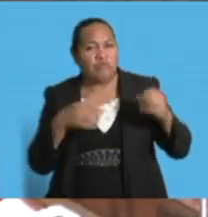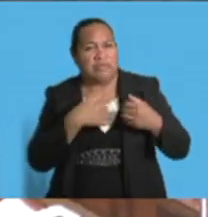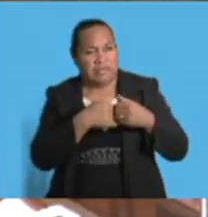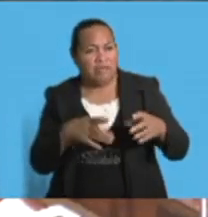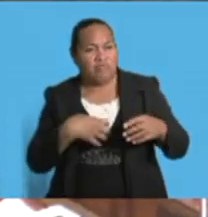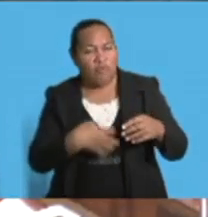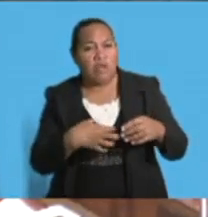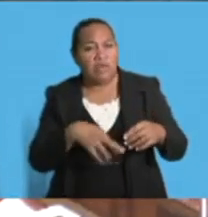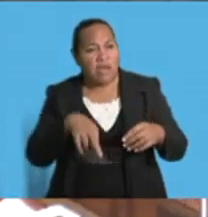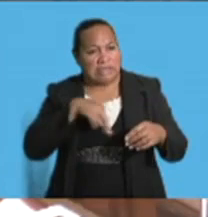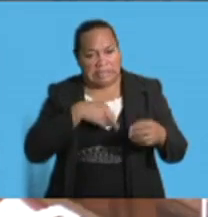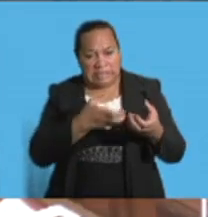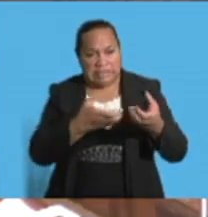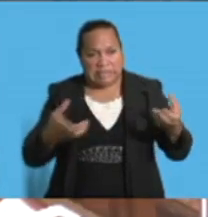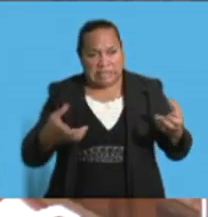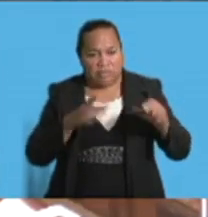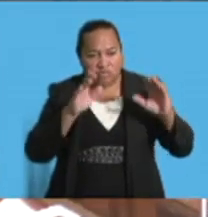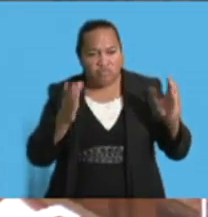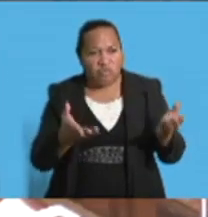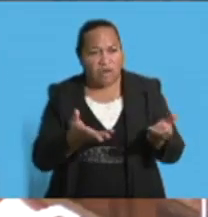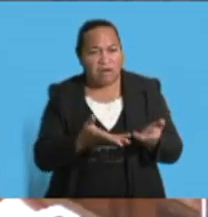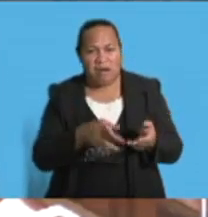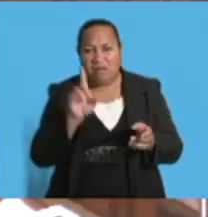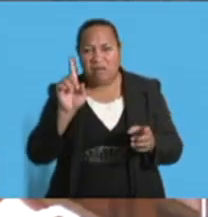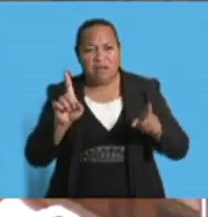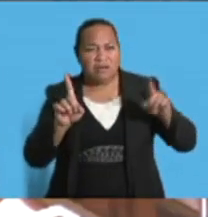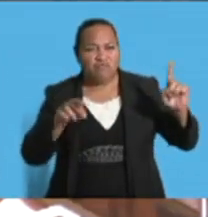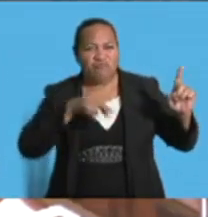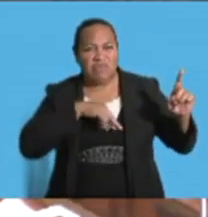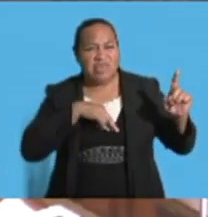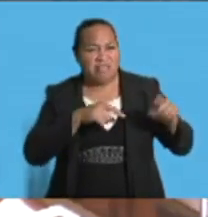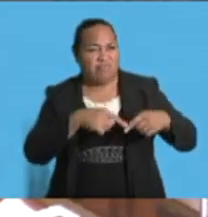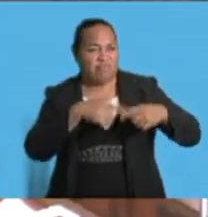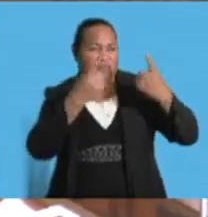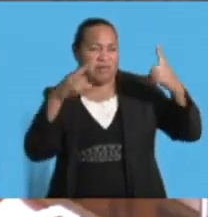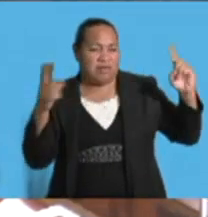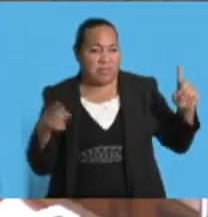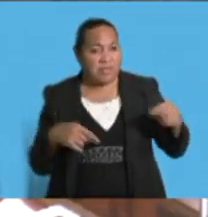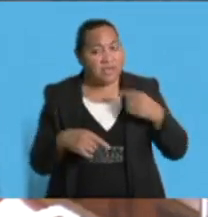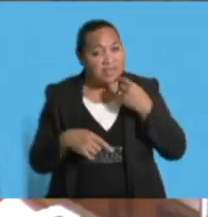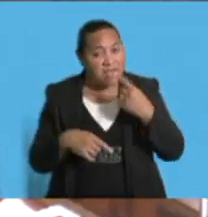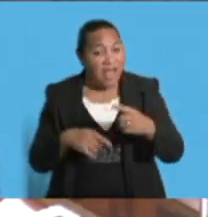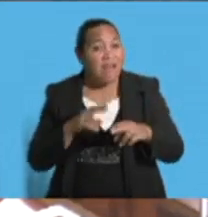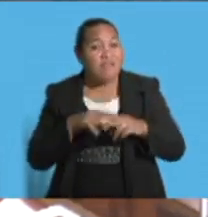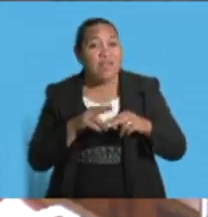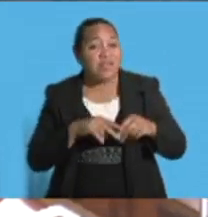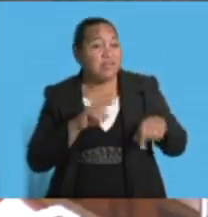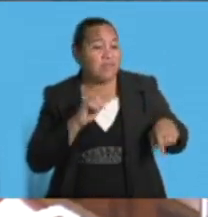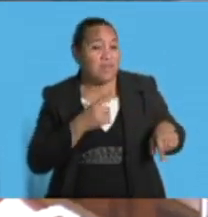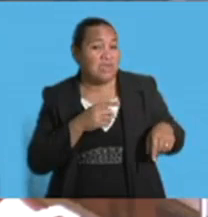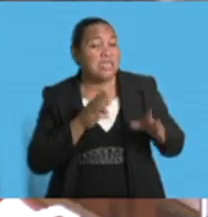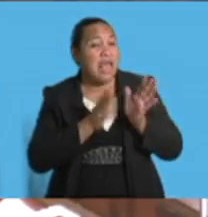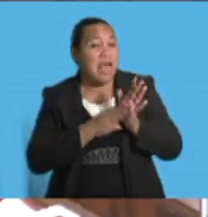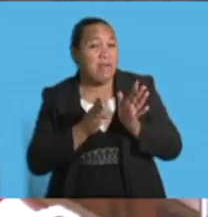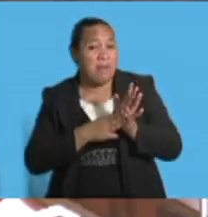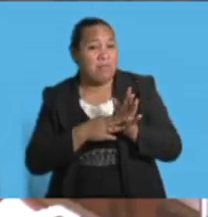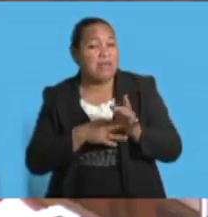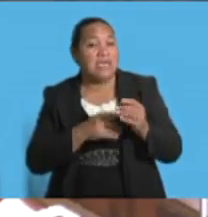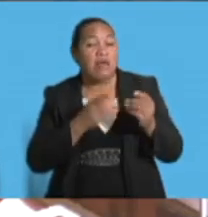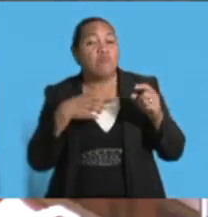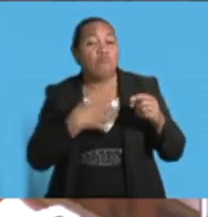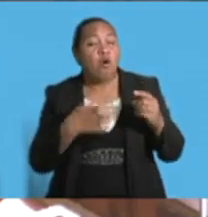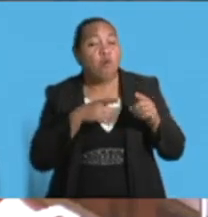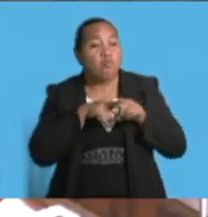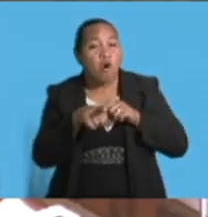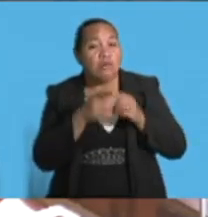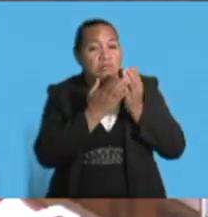different religions. They say that Fiji First Party, is an MM party. It's a Mandarajan Muslim party.